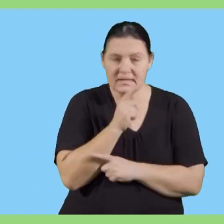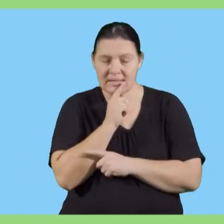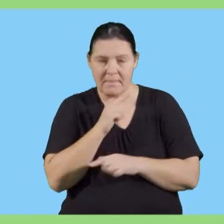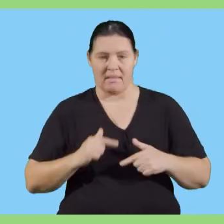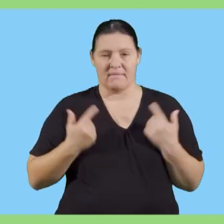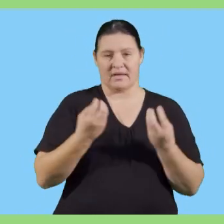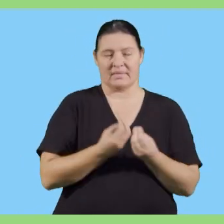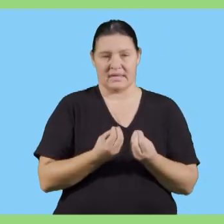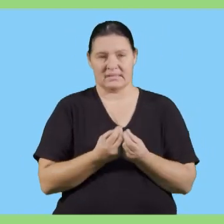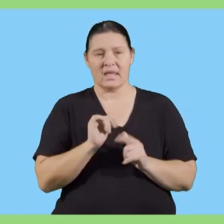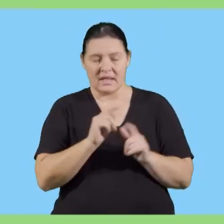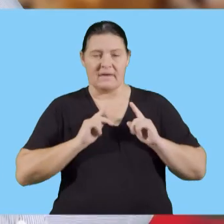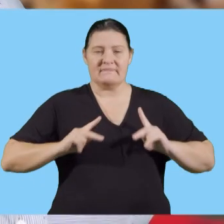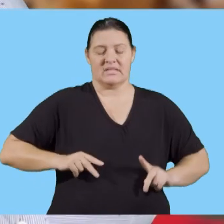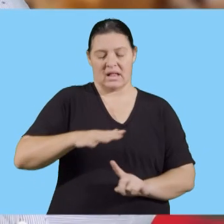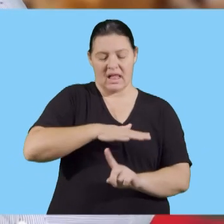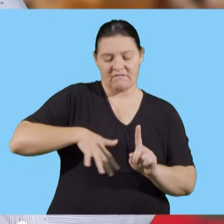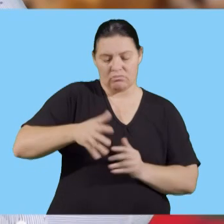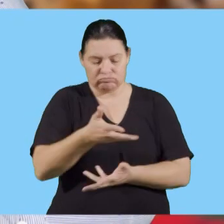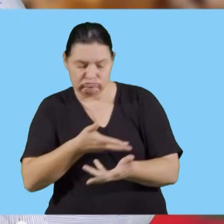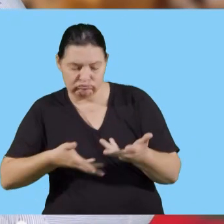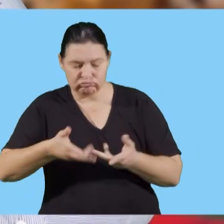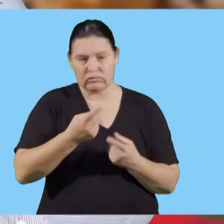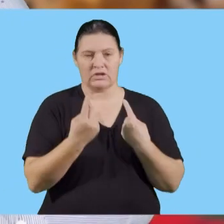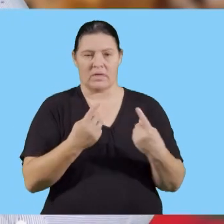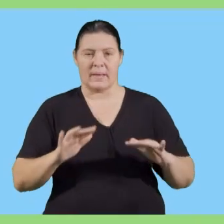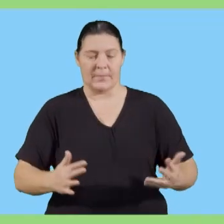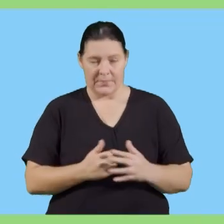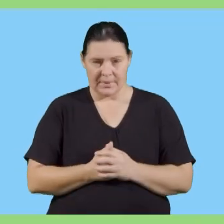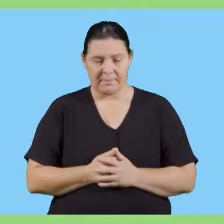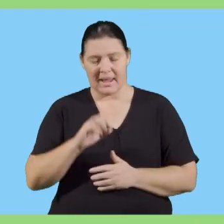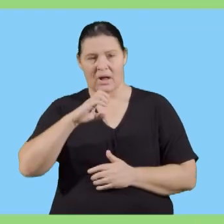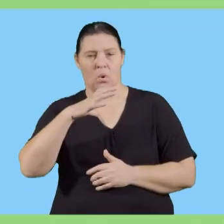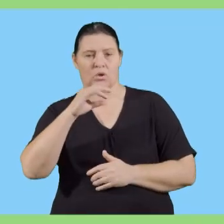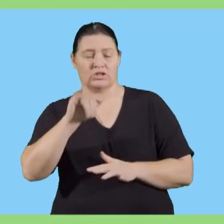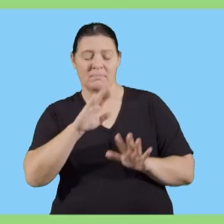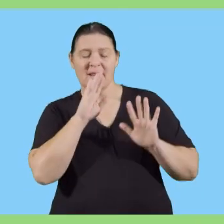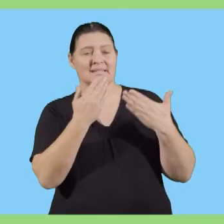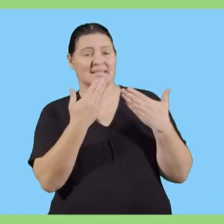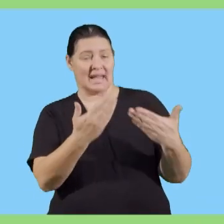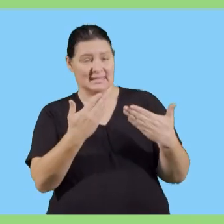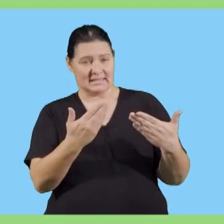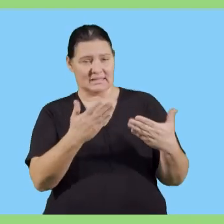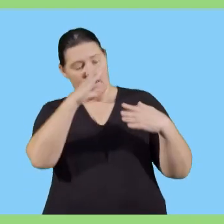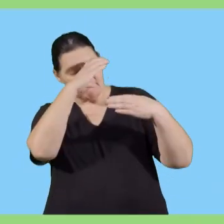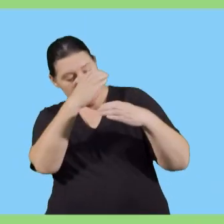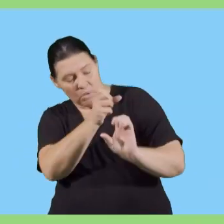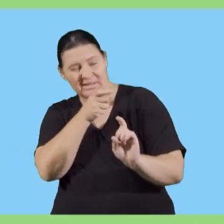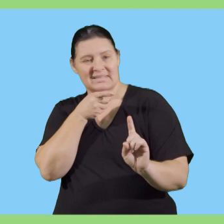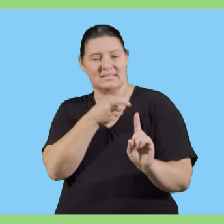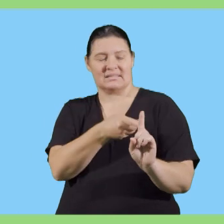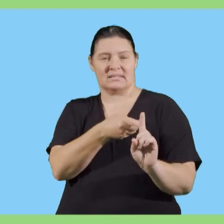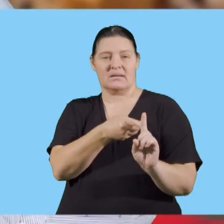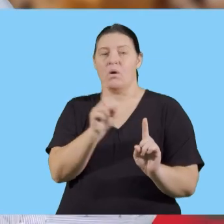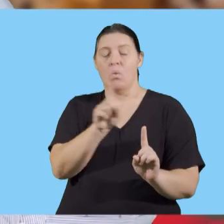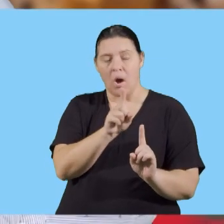is what ecology is. It is a study that focuses on the interaction. If you remember from the new words that we learned, is